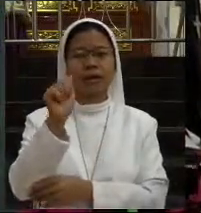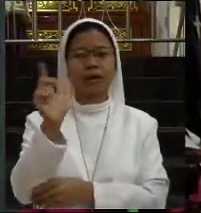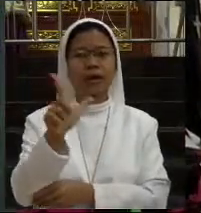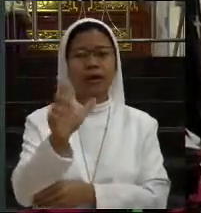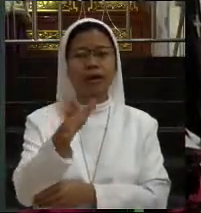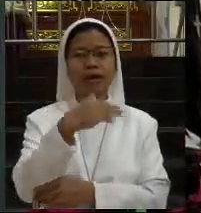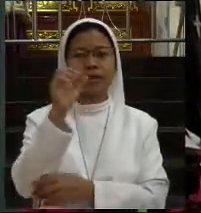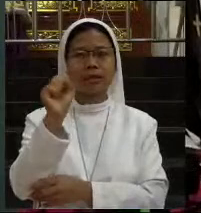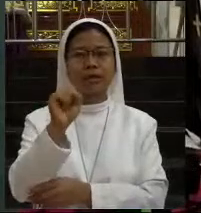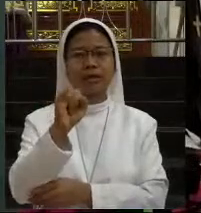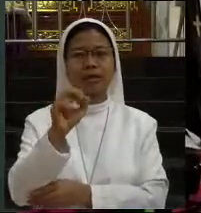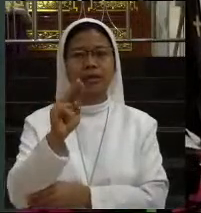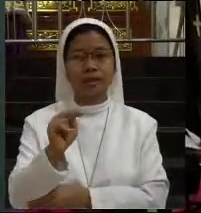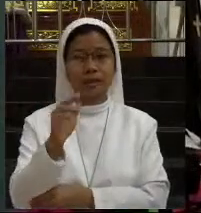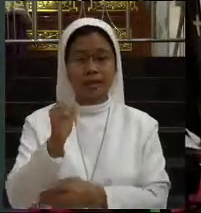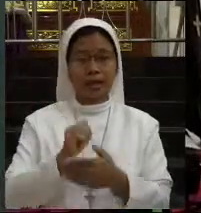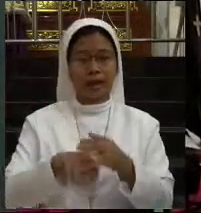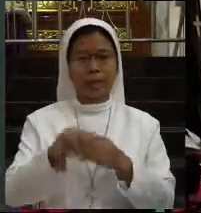Moreni at that time.